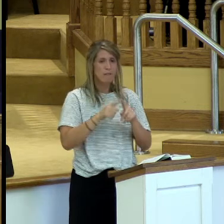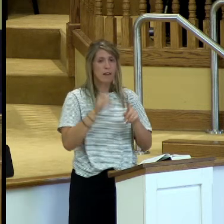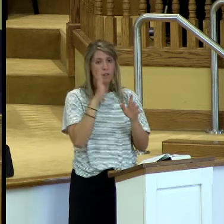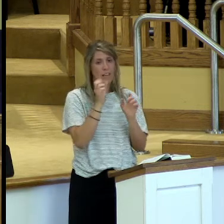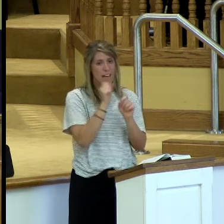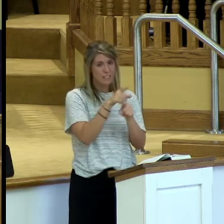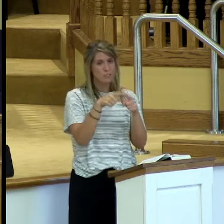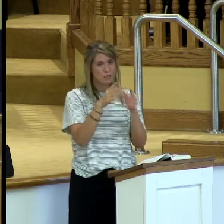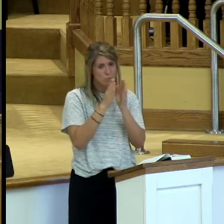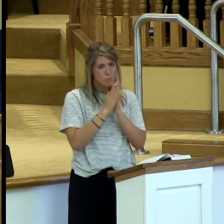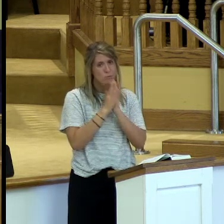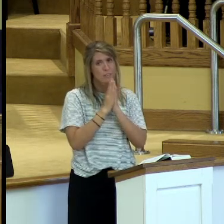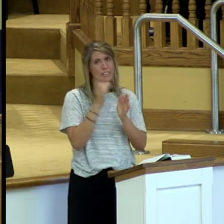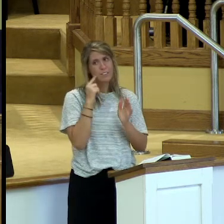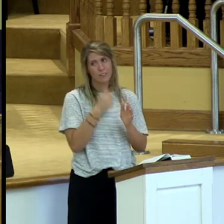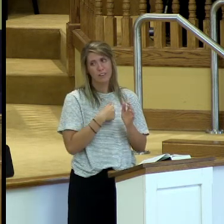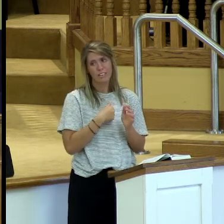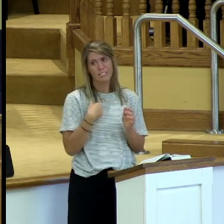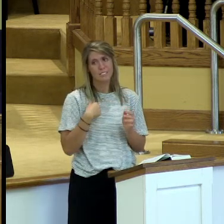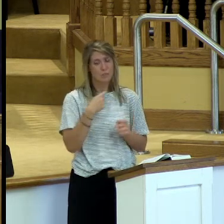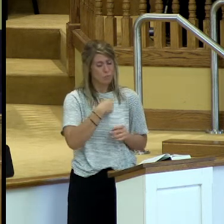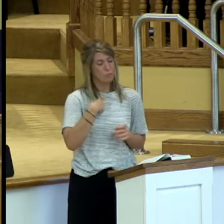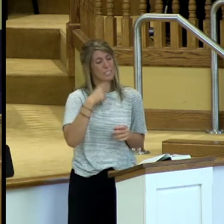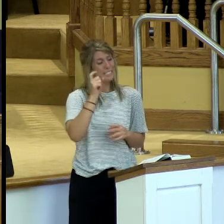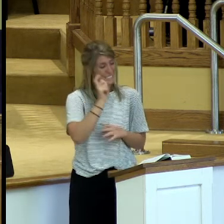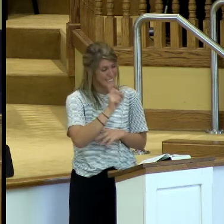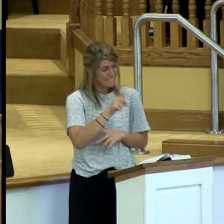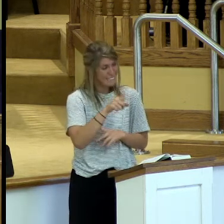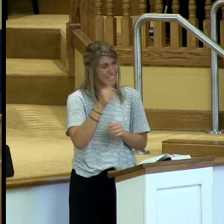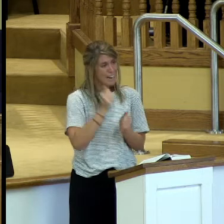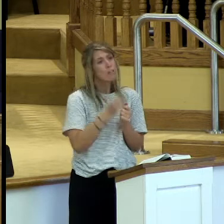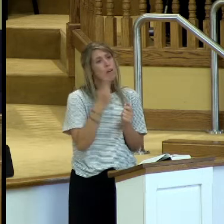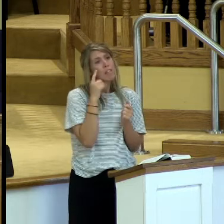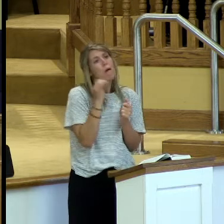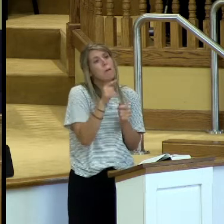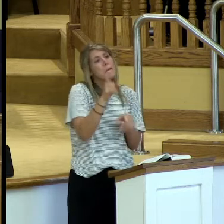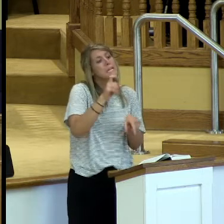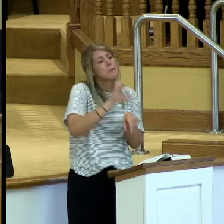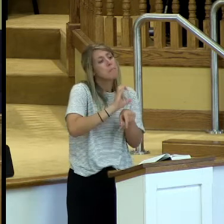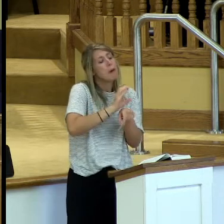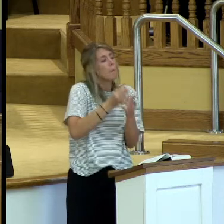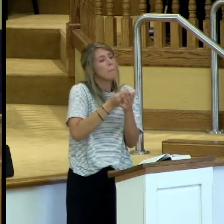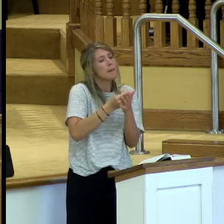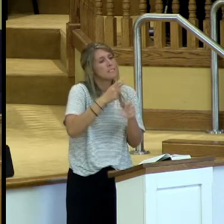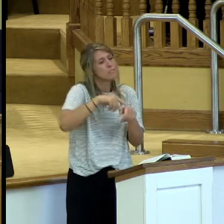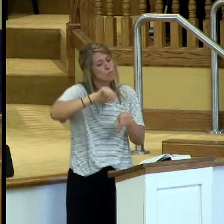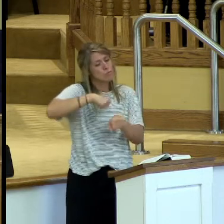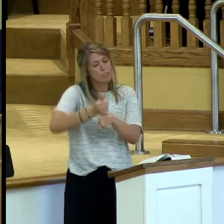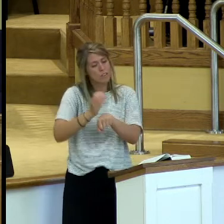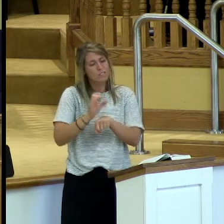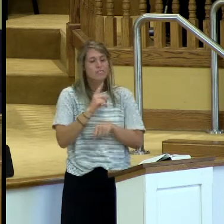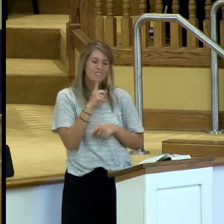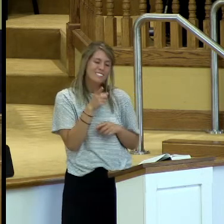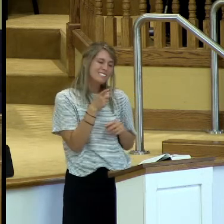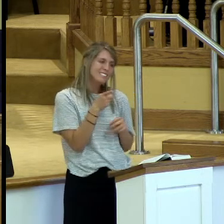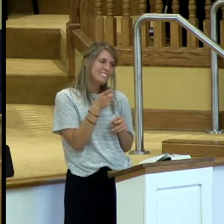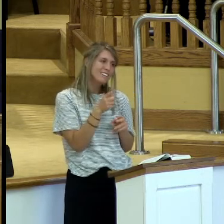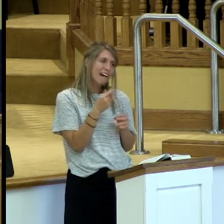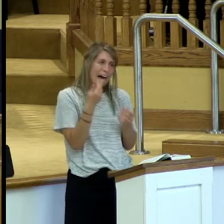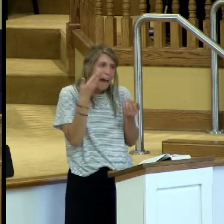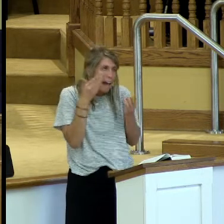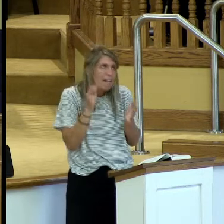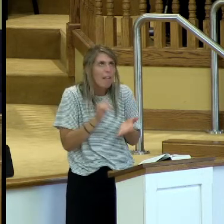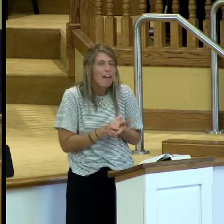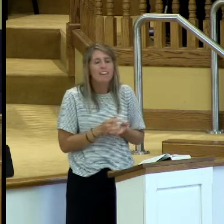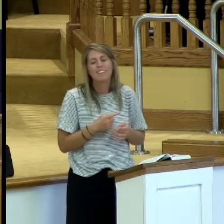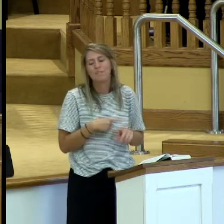going to ask y'all to pray for us. We need it. Everyone thinks, oh, you need money to start a church. What? Really? No way. I didn't know